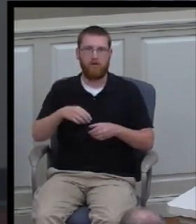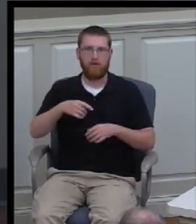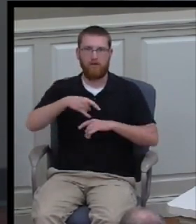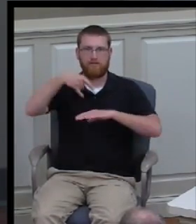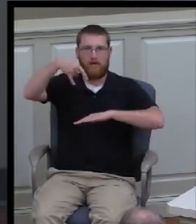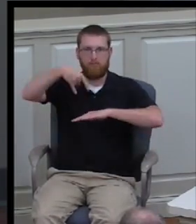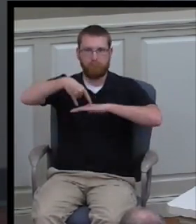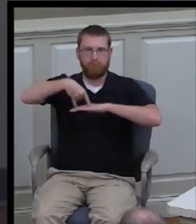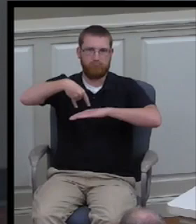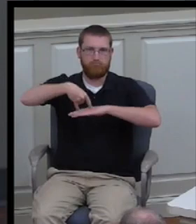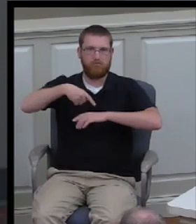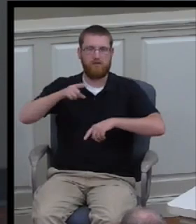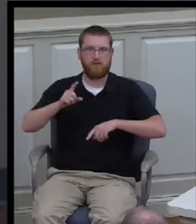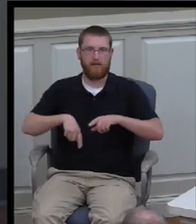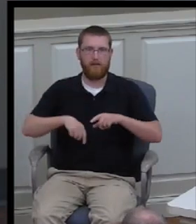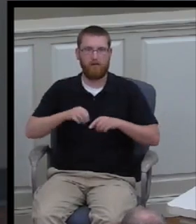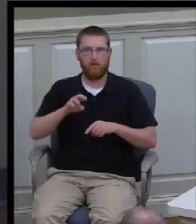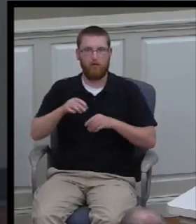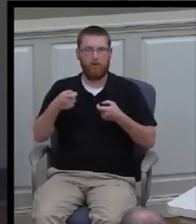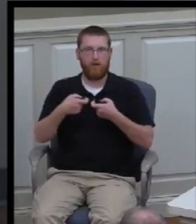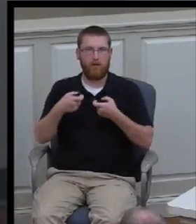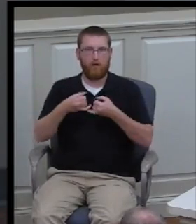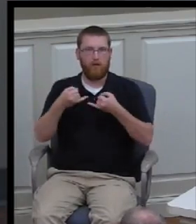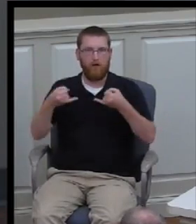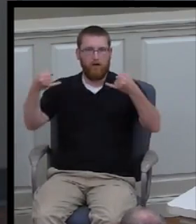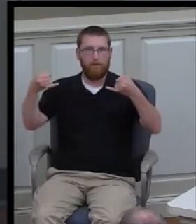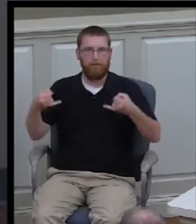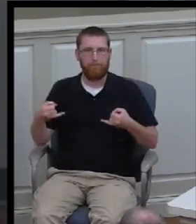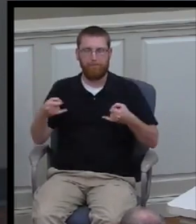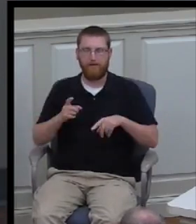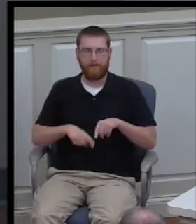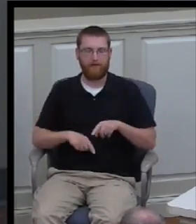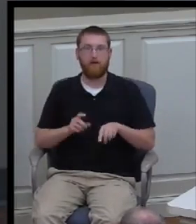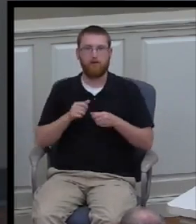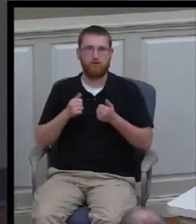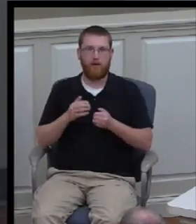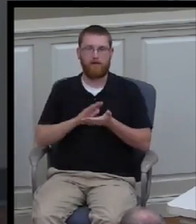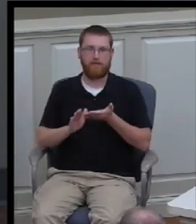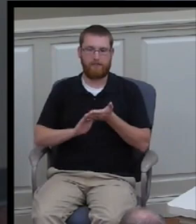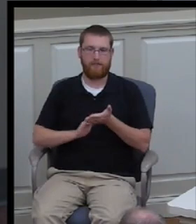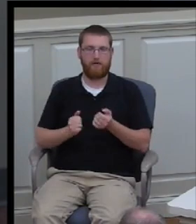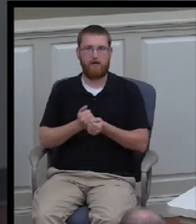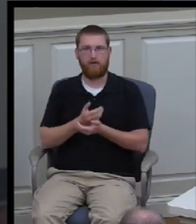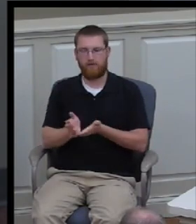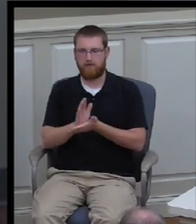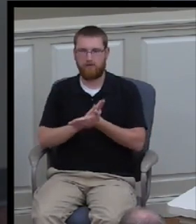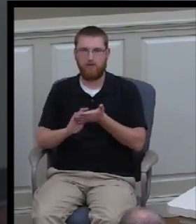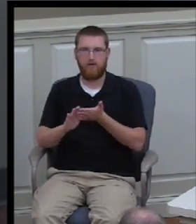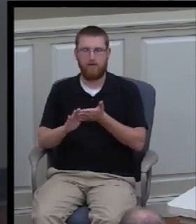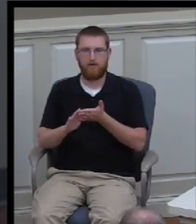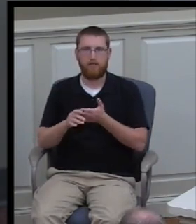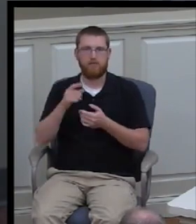into or dig to put in a utility line. So they're trying to clean things up as much as they can within reason